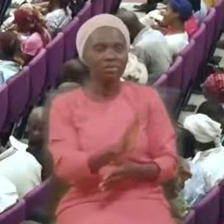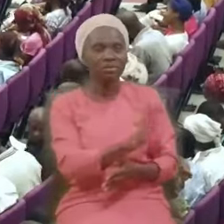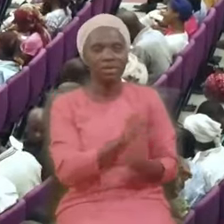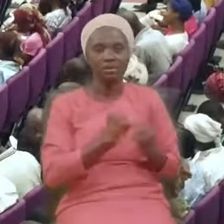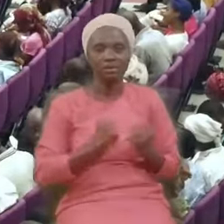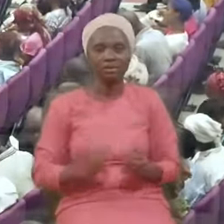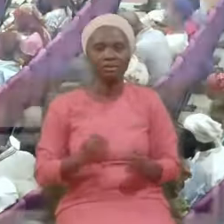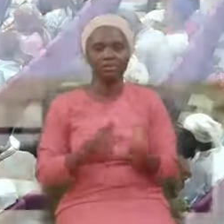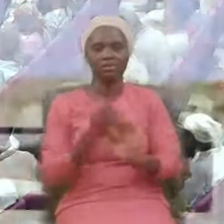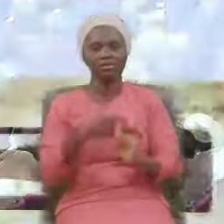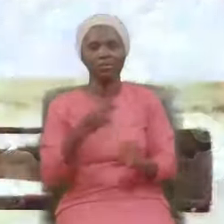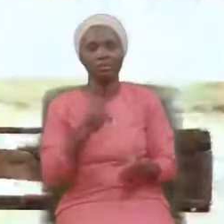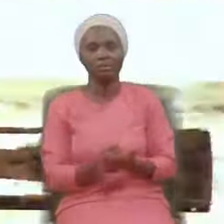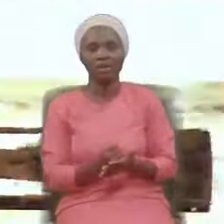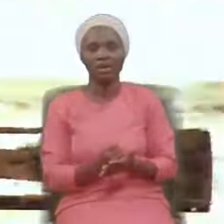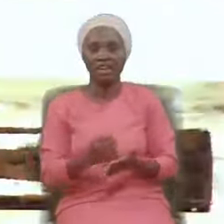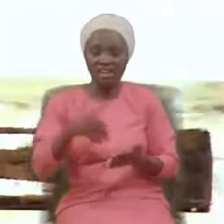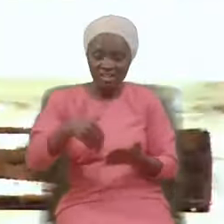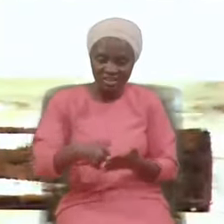Renewal.